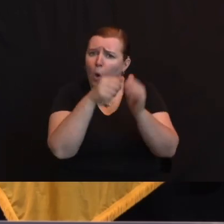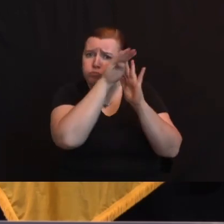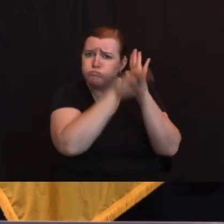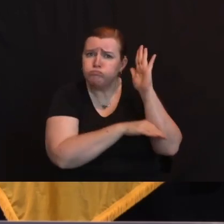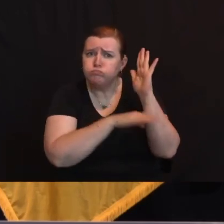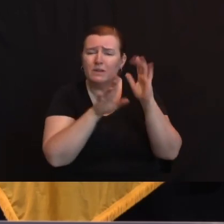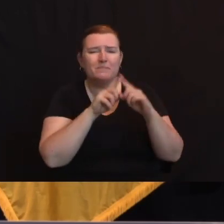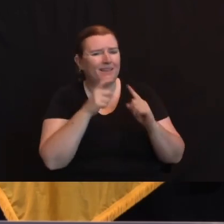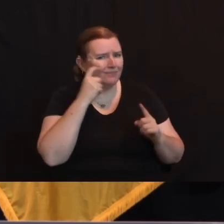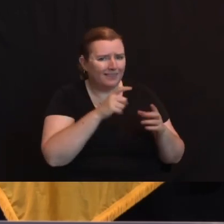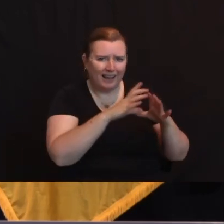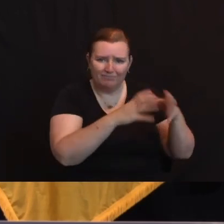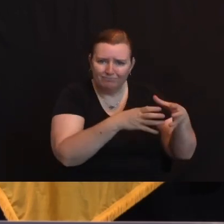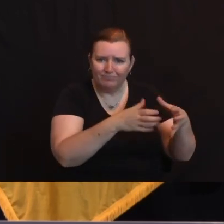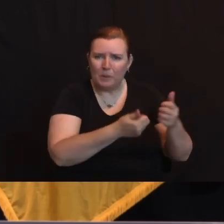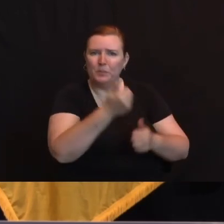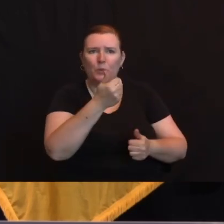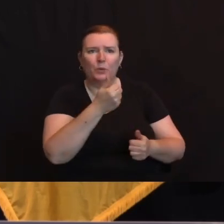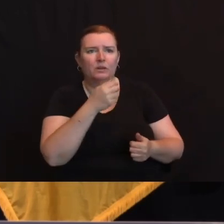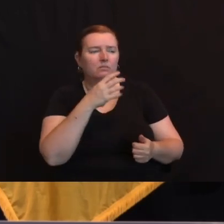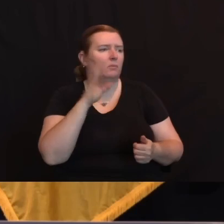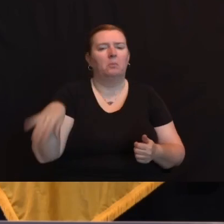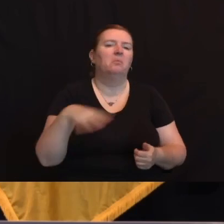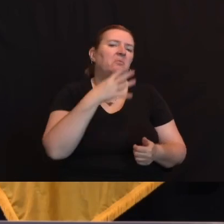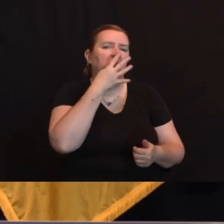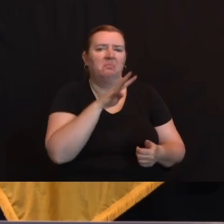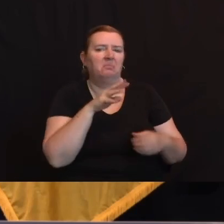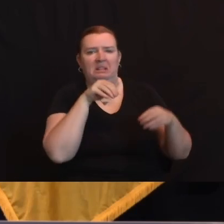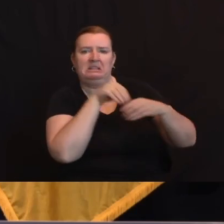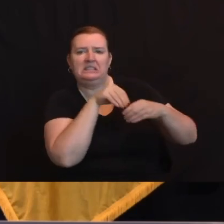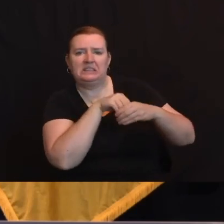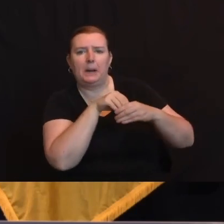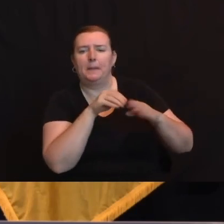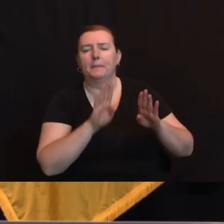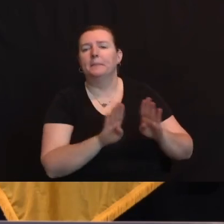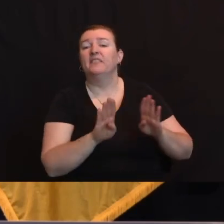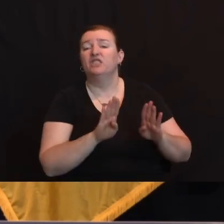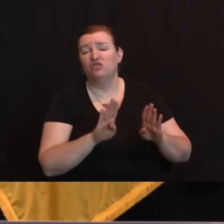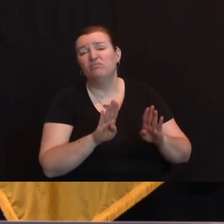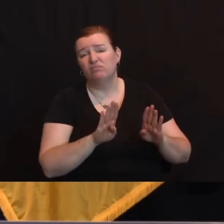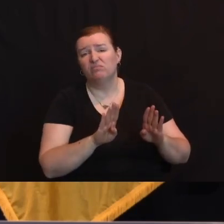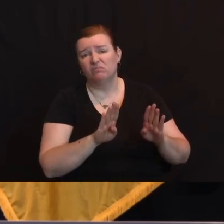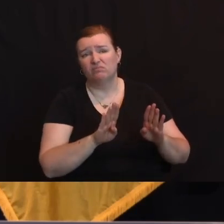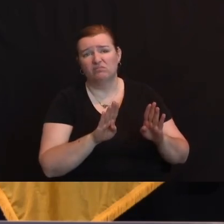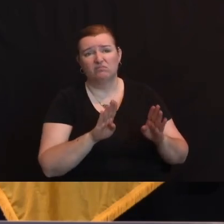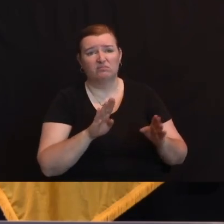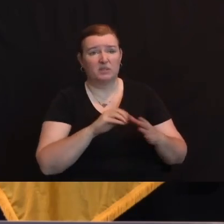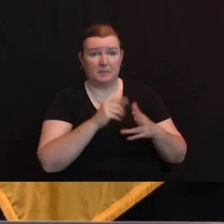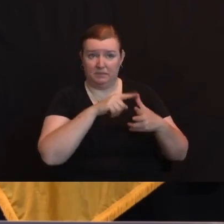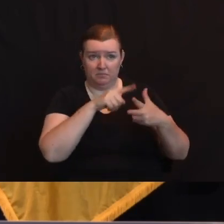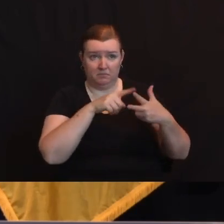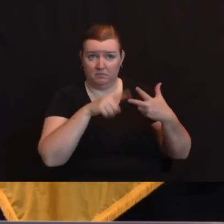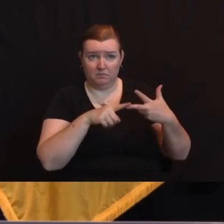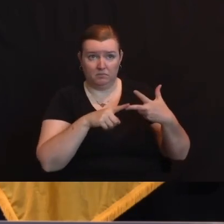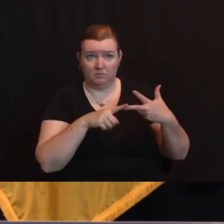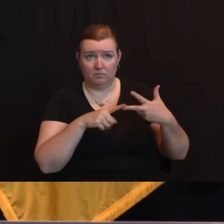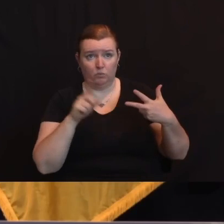non-compliant indoor behavior. And so can we recover from all of those as a nation and as a state? I believe we can.